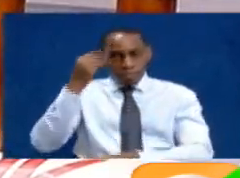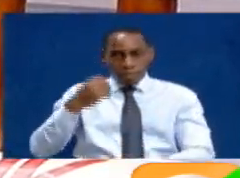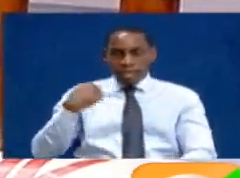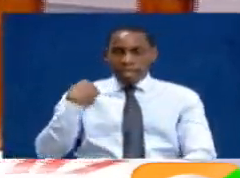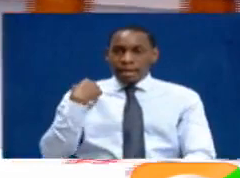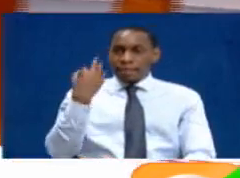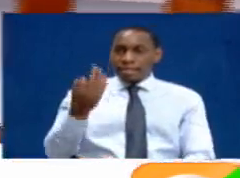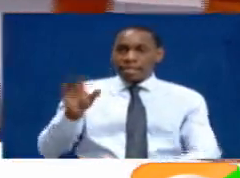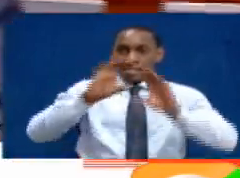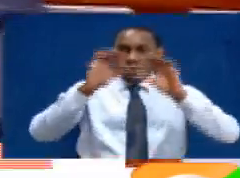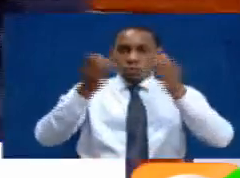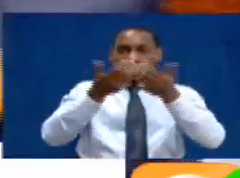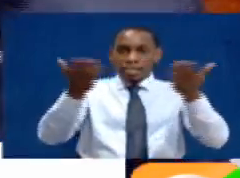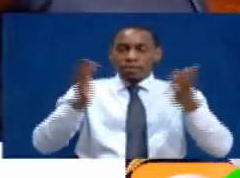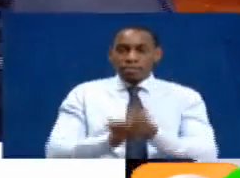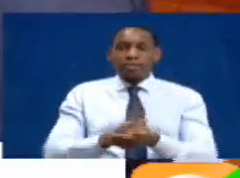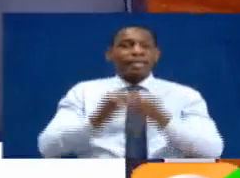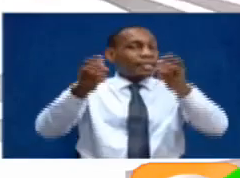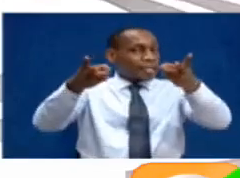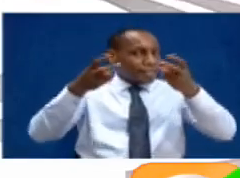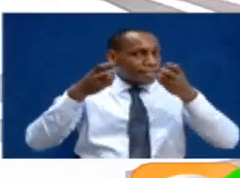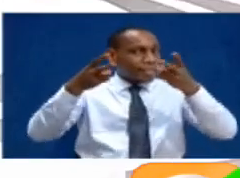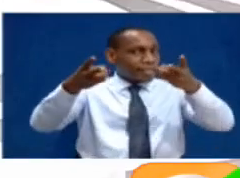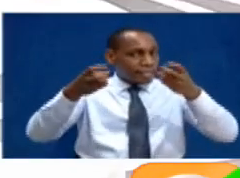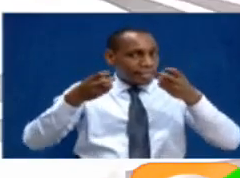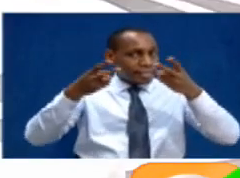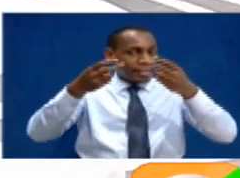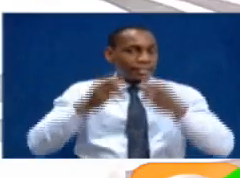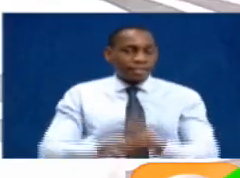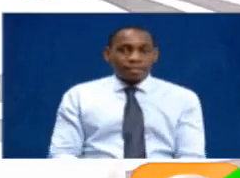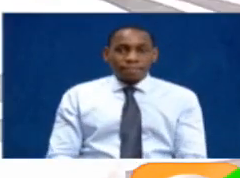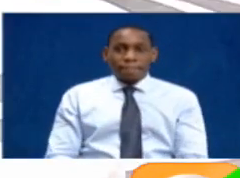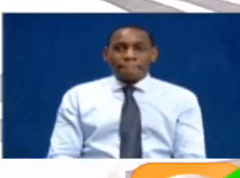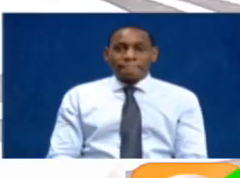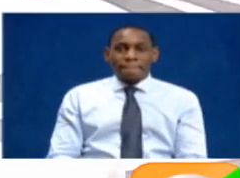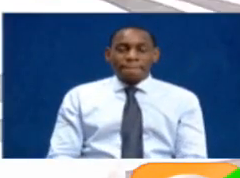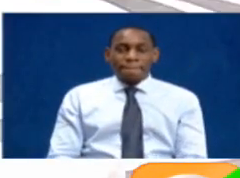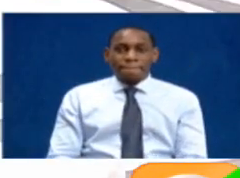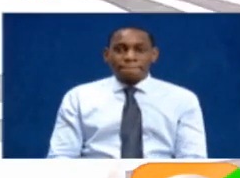world, Jeff. So, listen to me, Jeff.